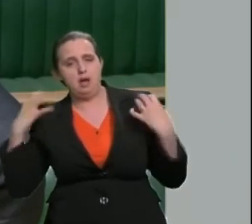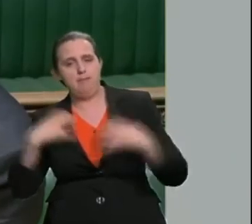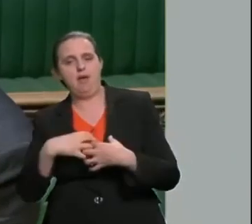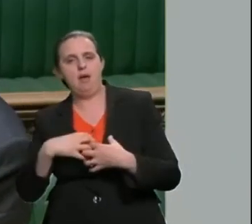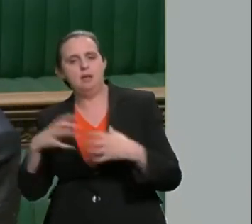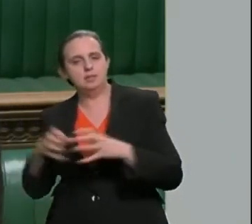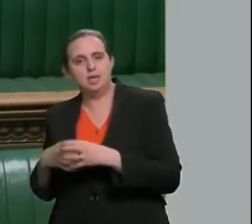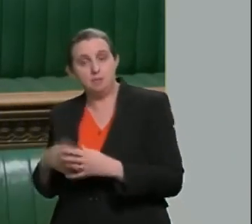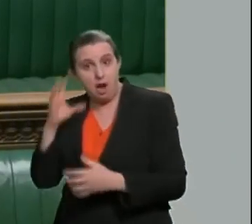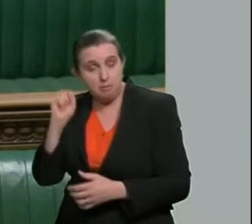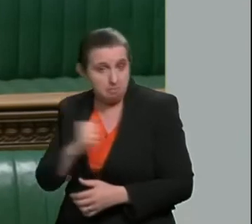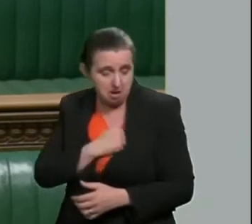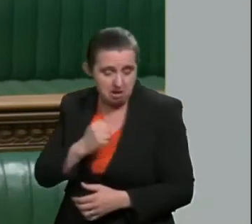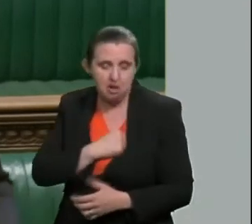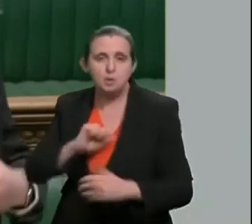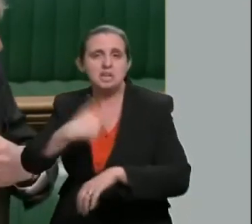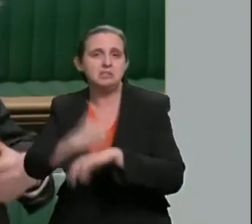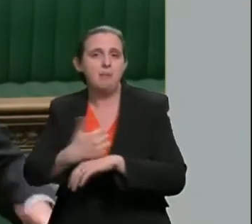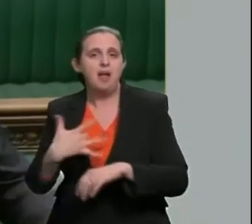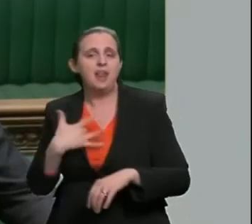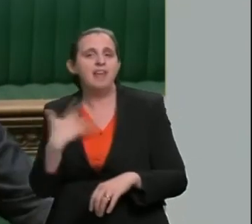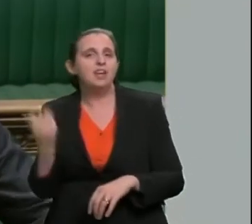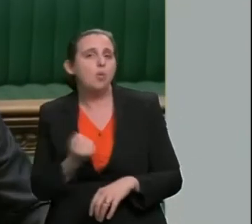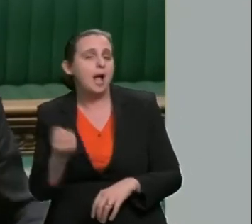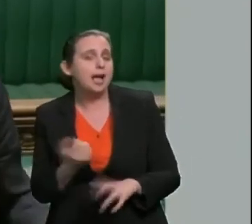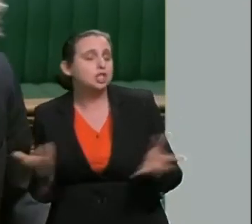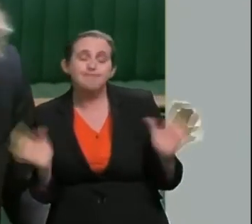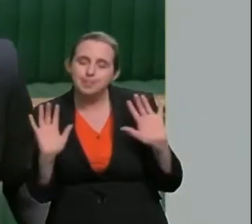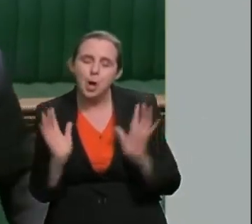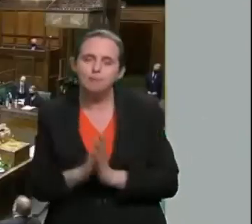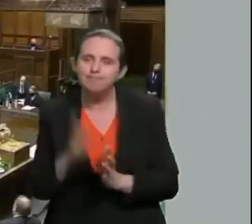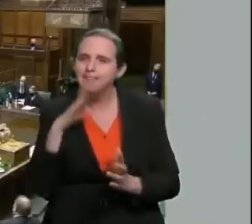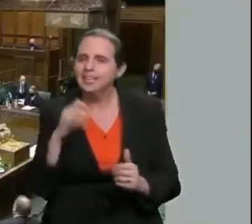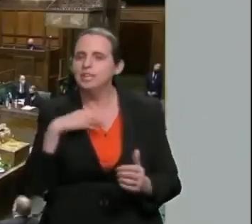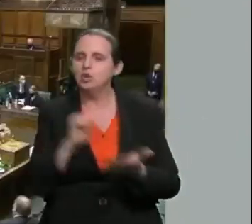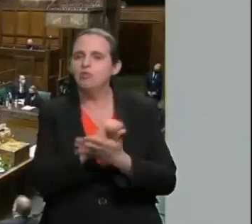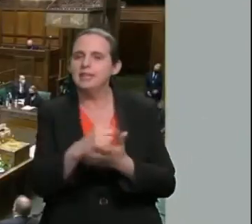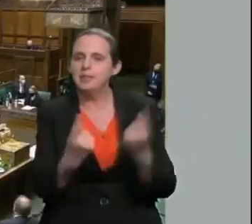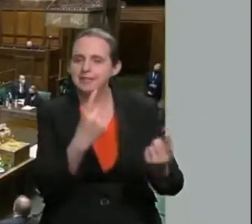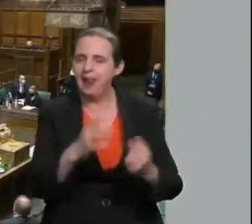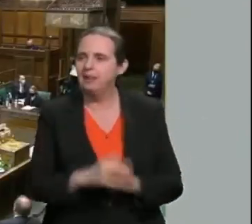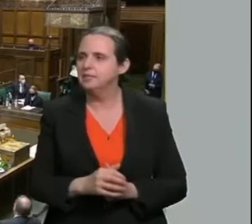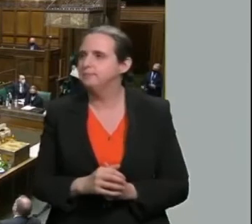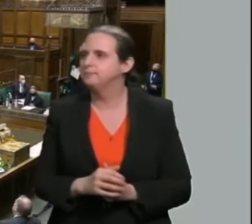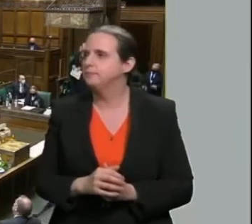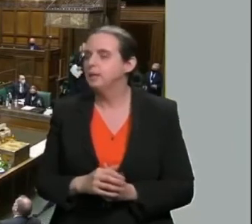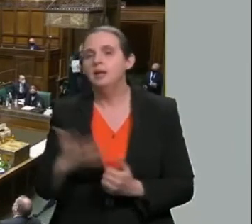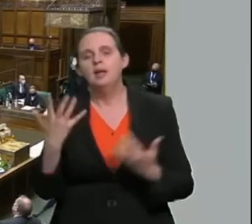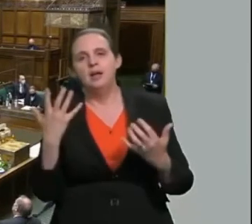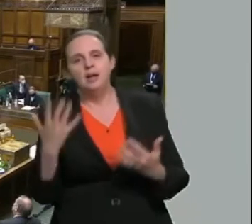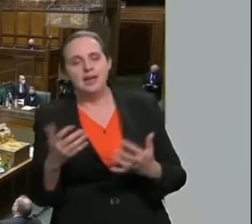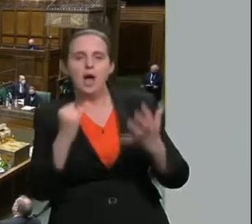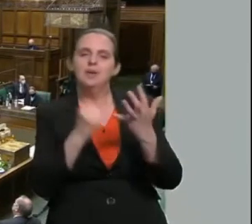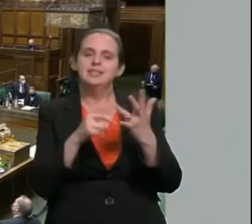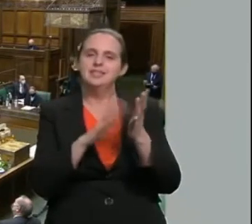massively increased the living wage when they weren't off the starting blocks, Mr. Speaker. In which case, let's go down to Somerset, who is ready on the